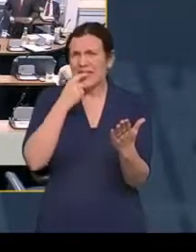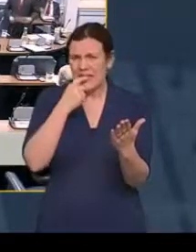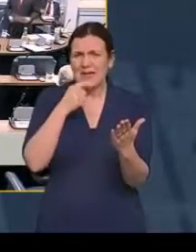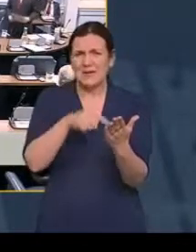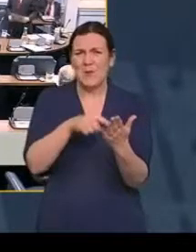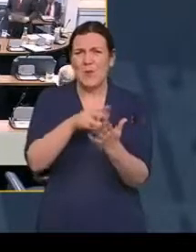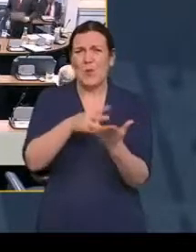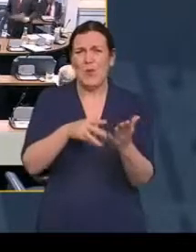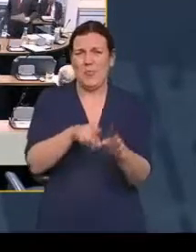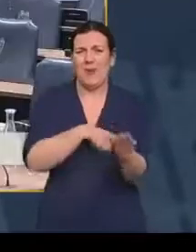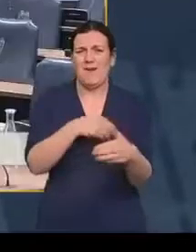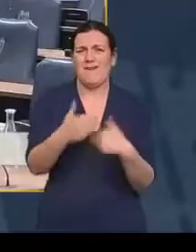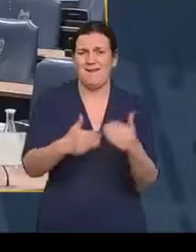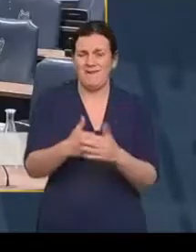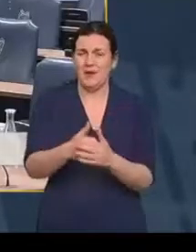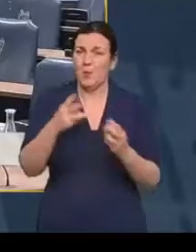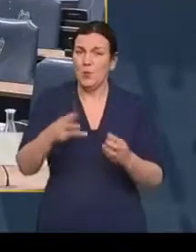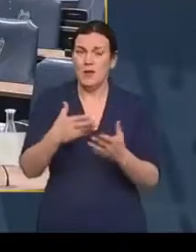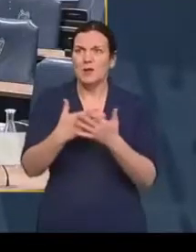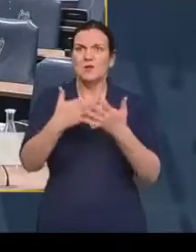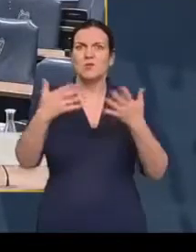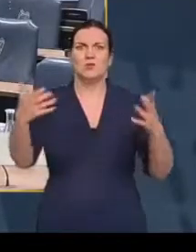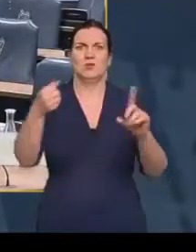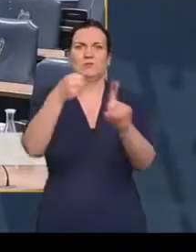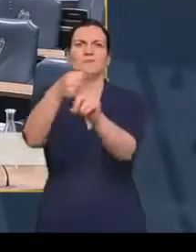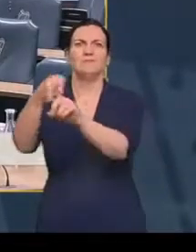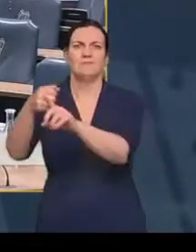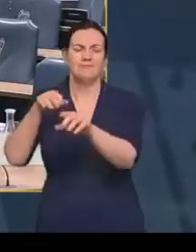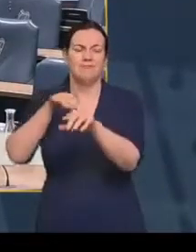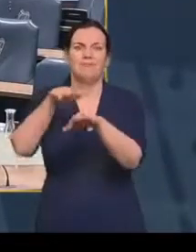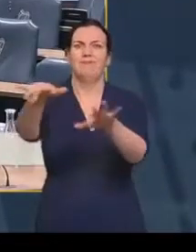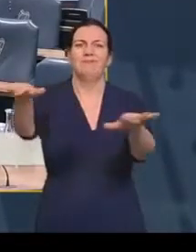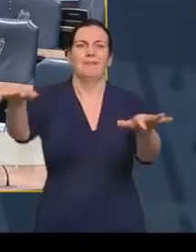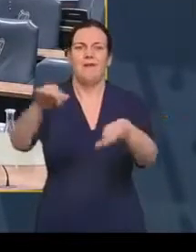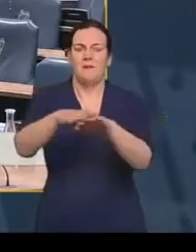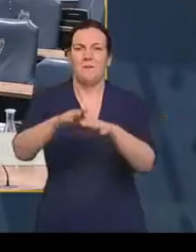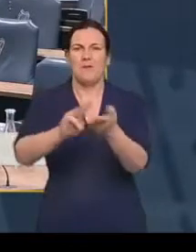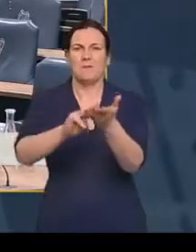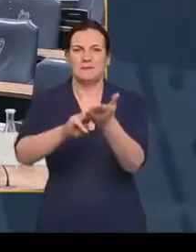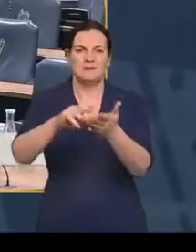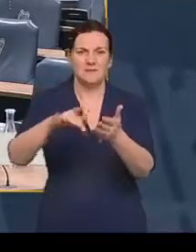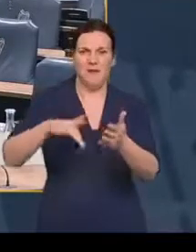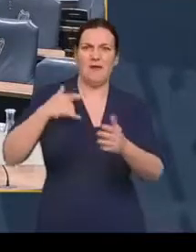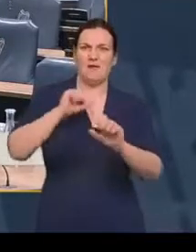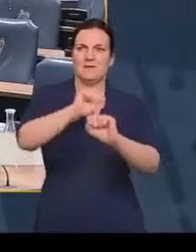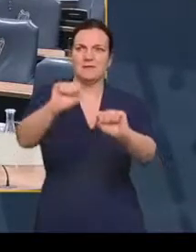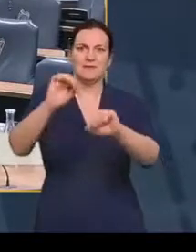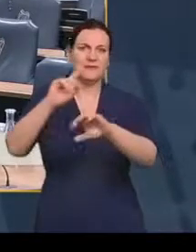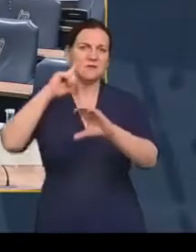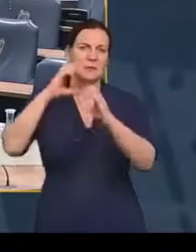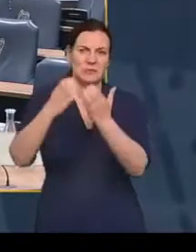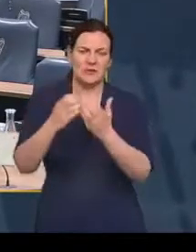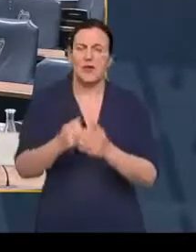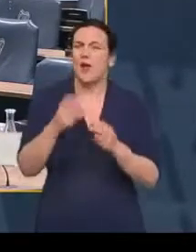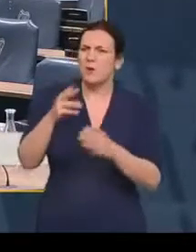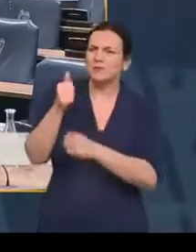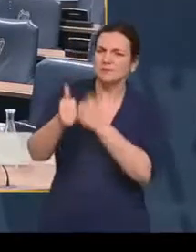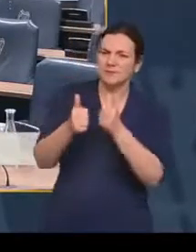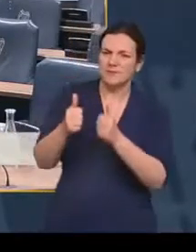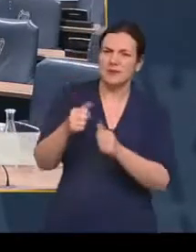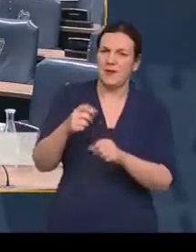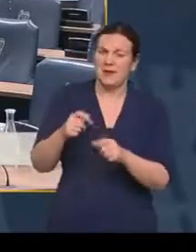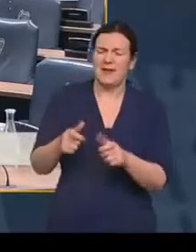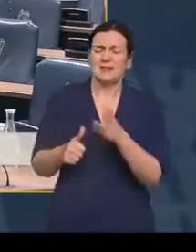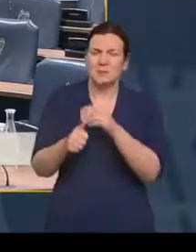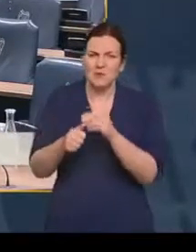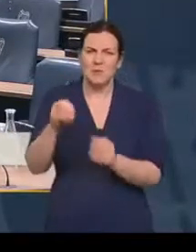very worthwhile, and it will make a huge impact on the lives of members of the deaf community. So I want to commend you all. I want to